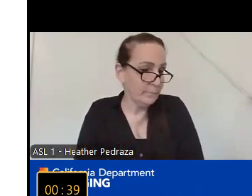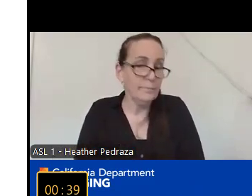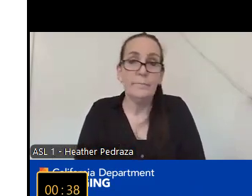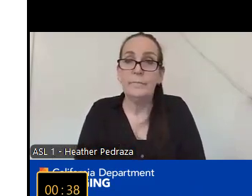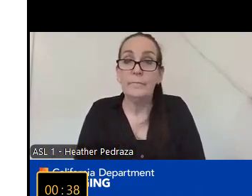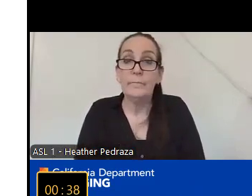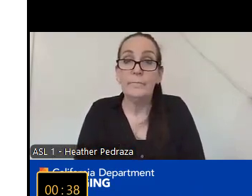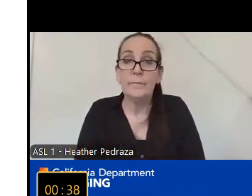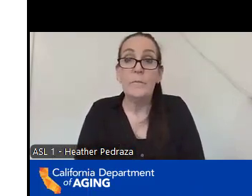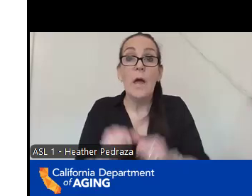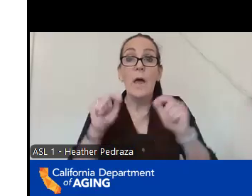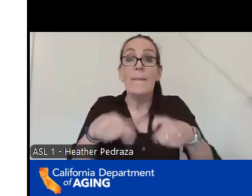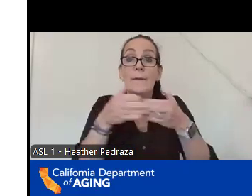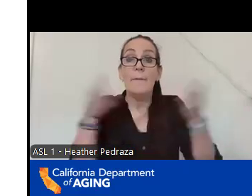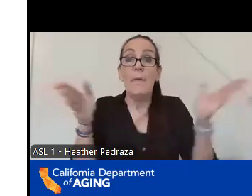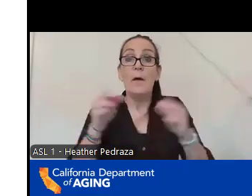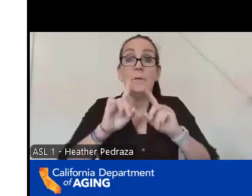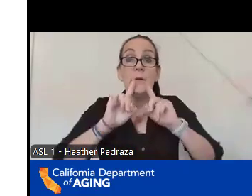This is the public comment period.